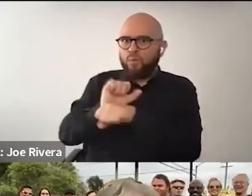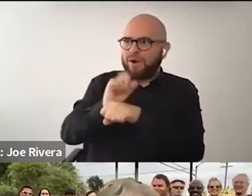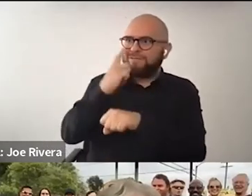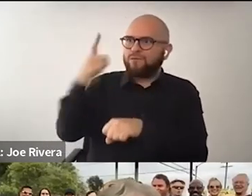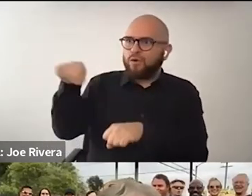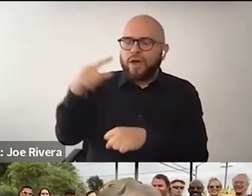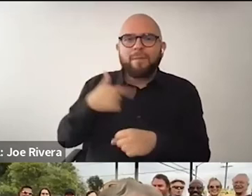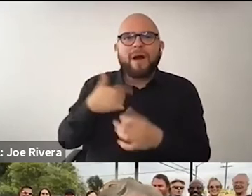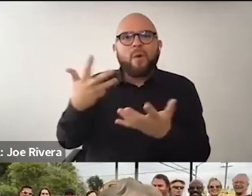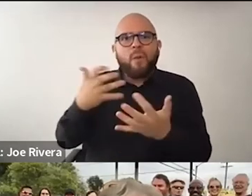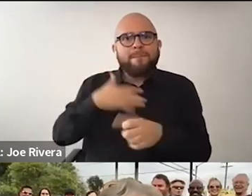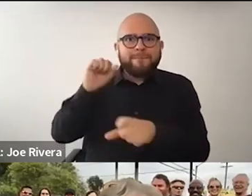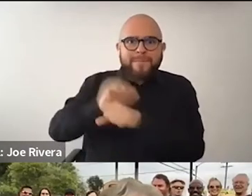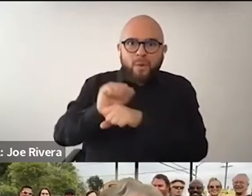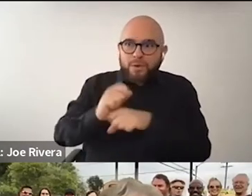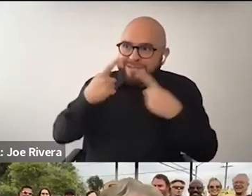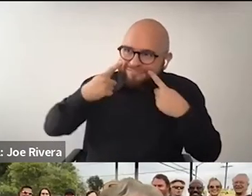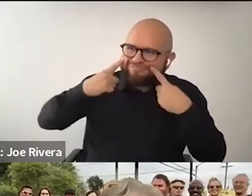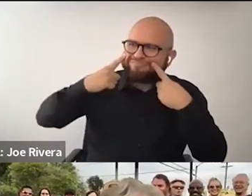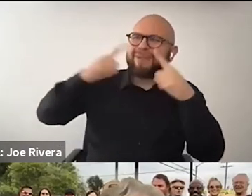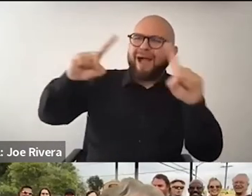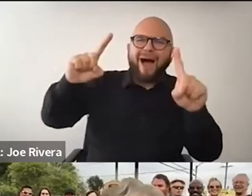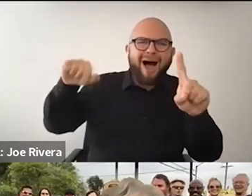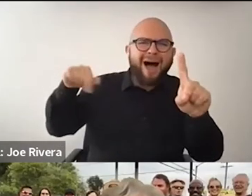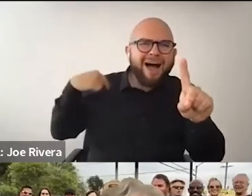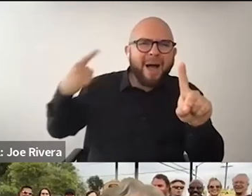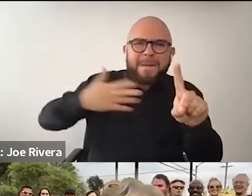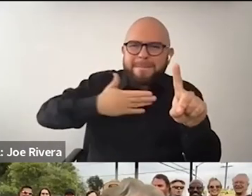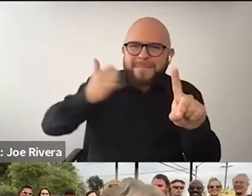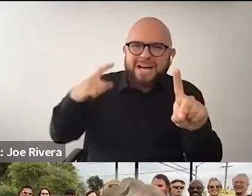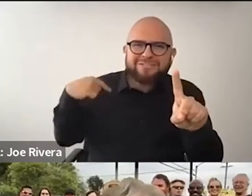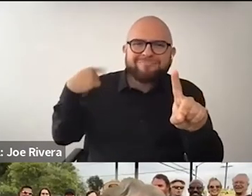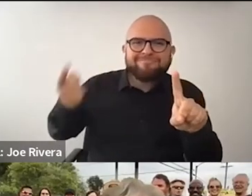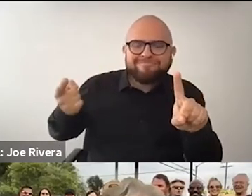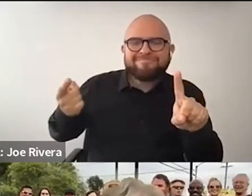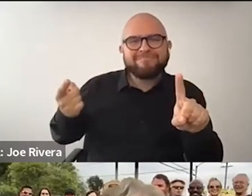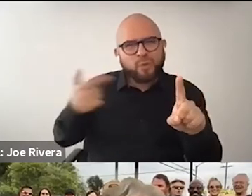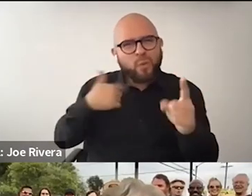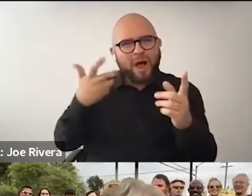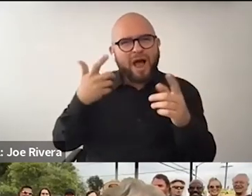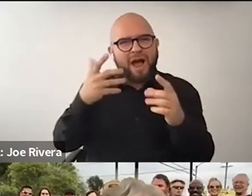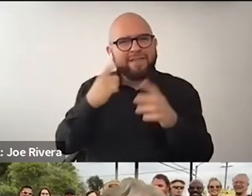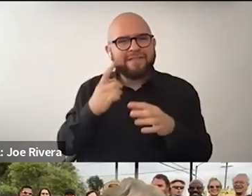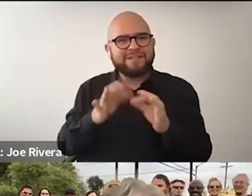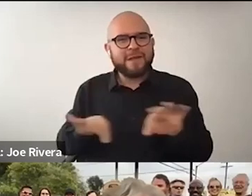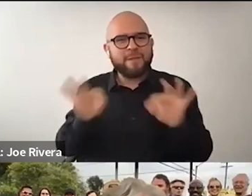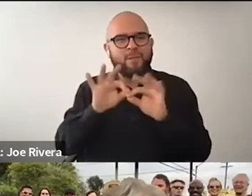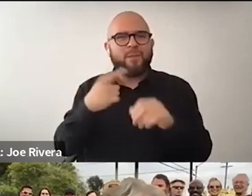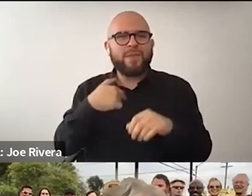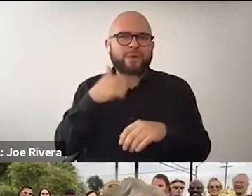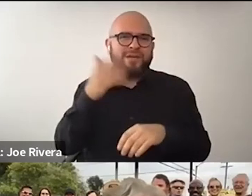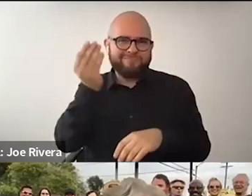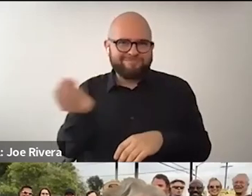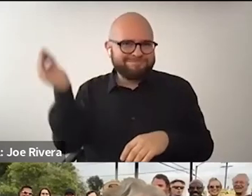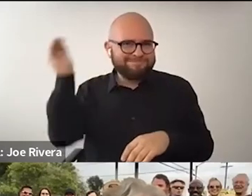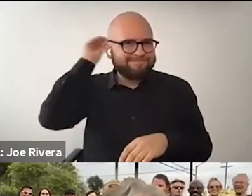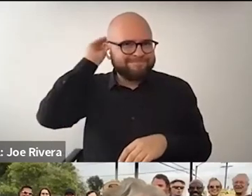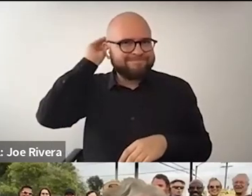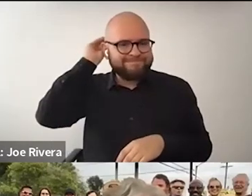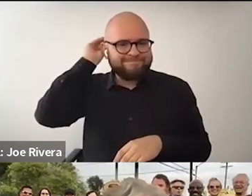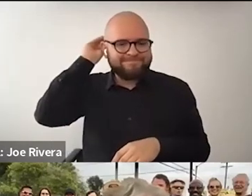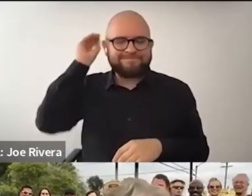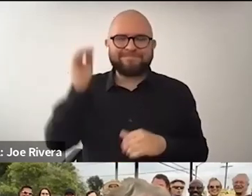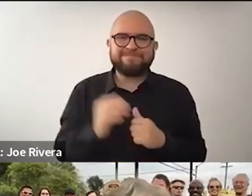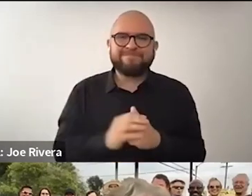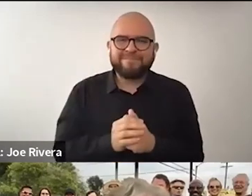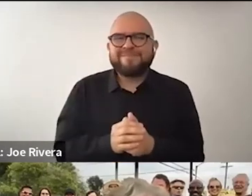think keeping that in mind and hopefully as we continue to do this, that will continue to be, what the